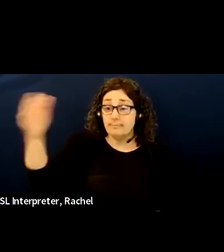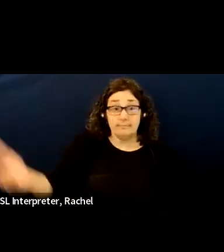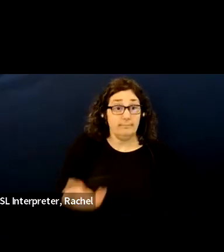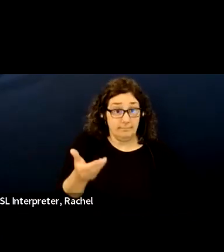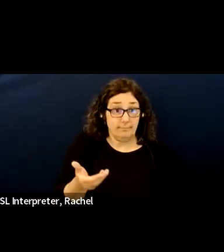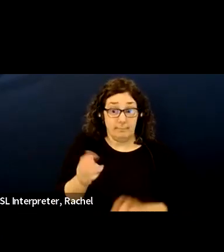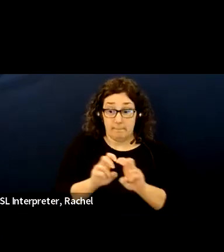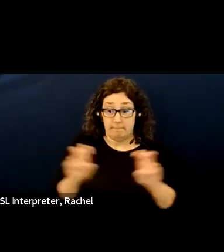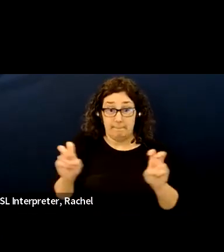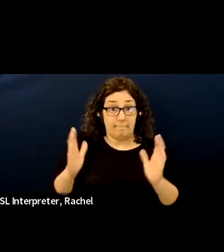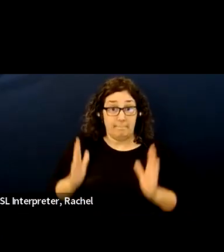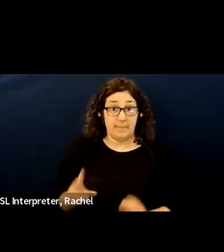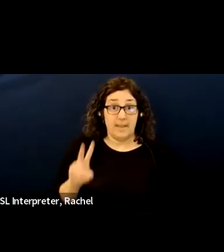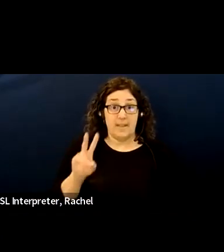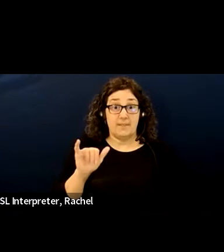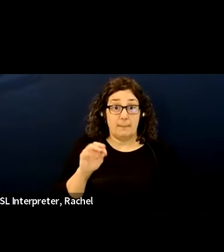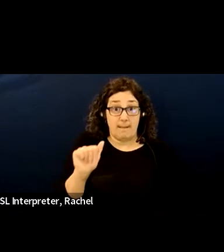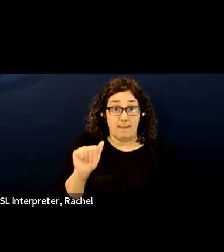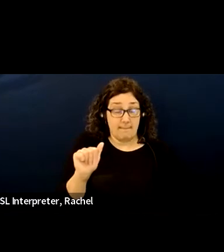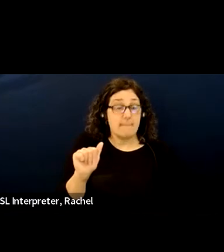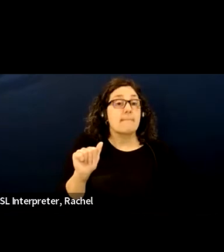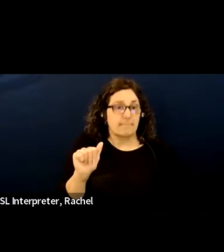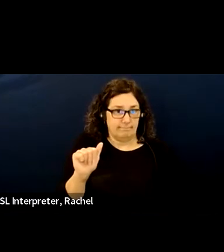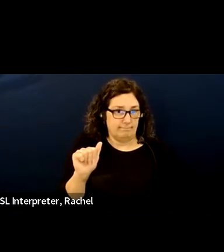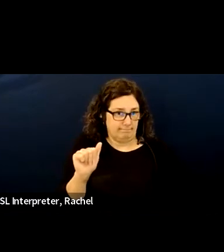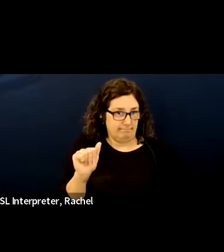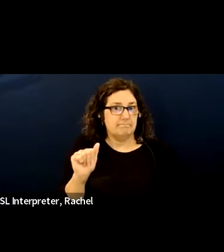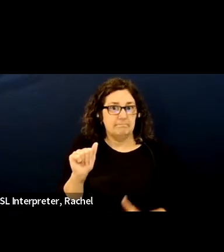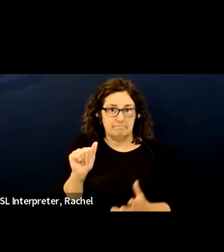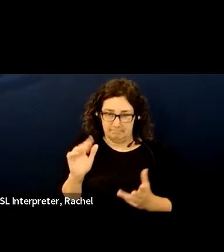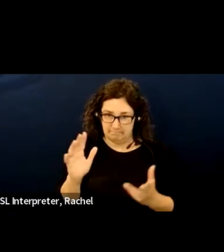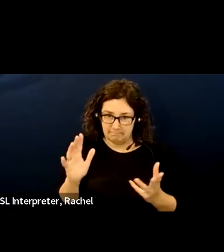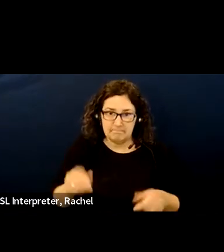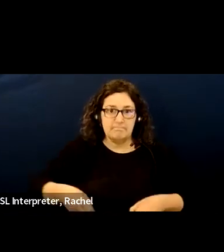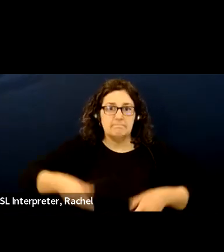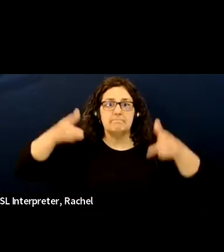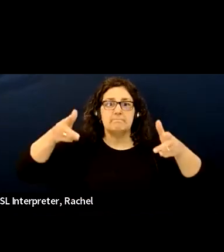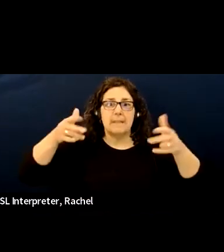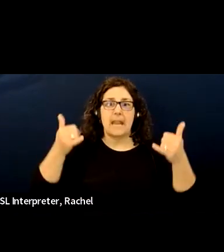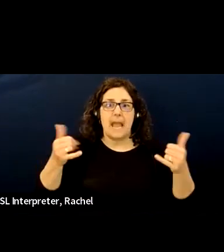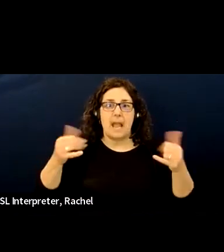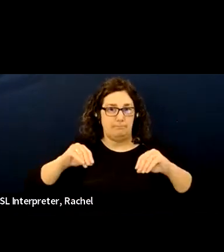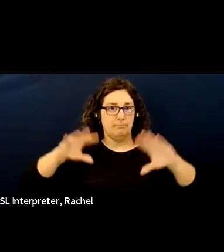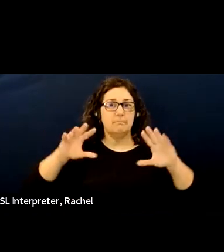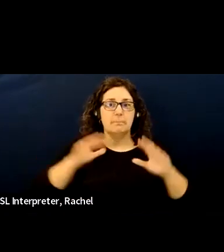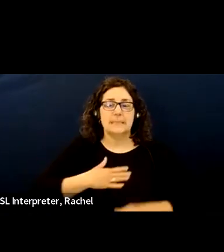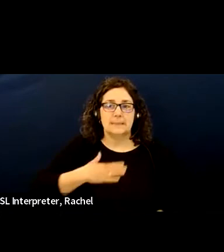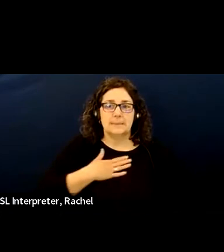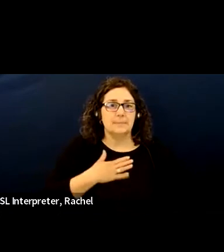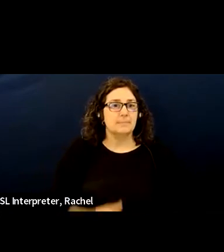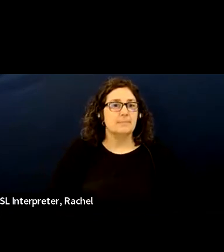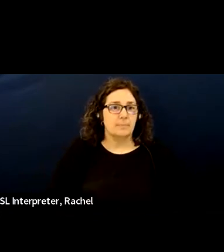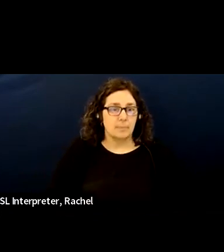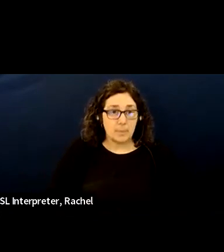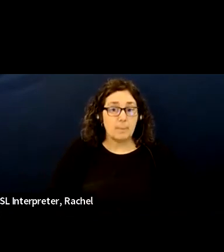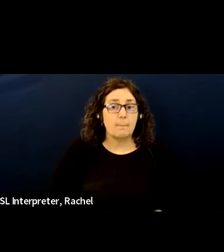the panelists, I guess Vimala, to have the panelists show up on the window and show up on the Zoom screen. And